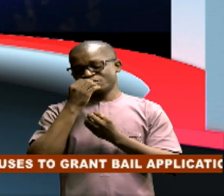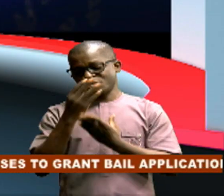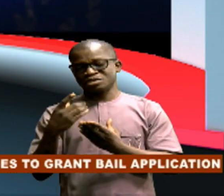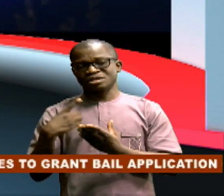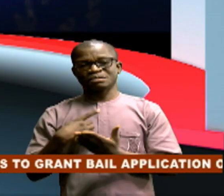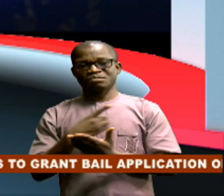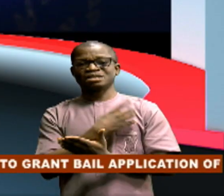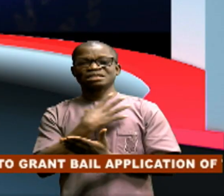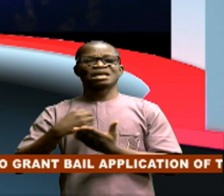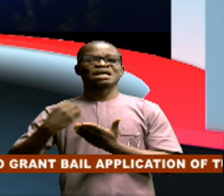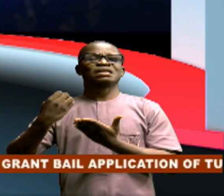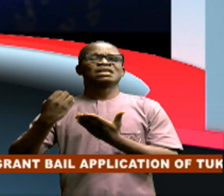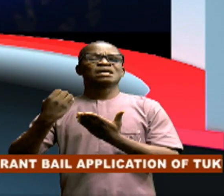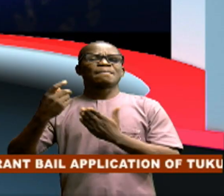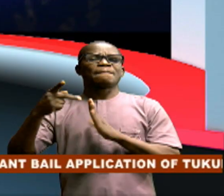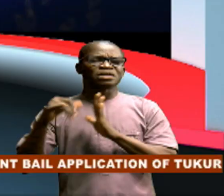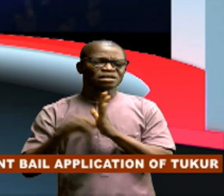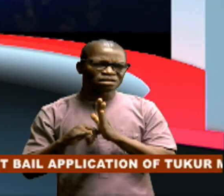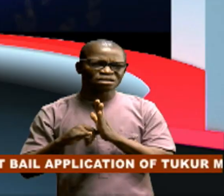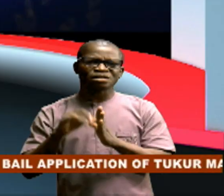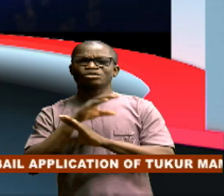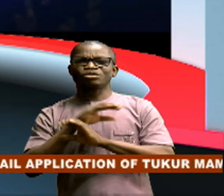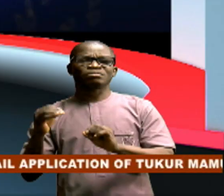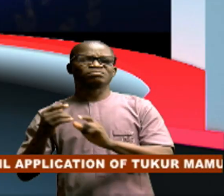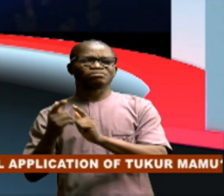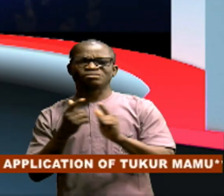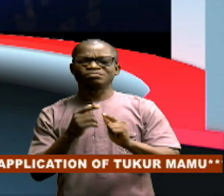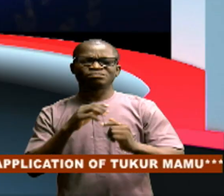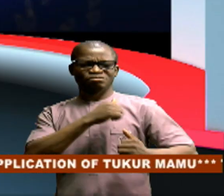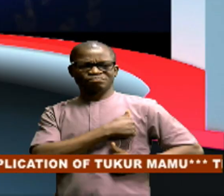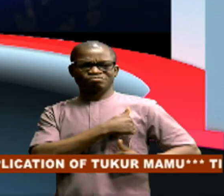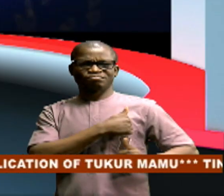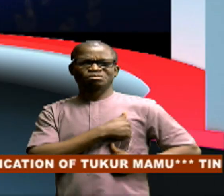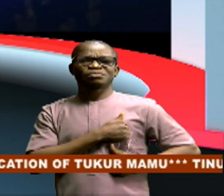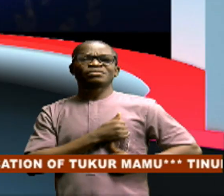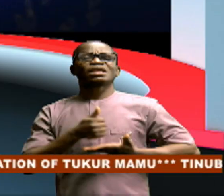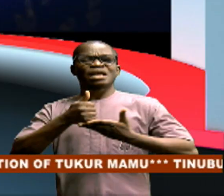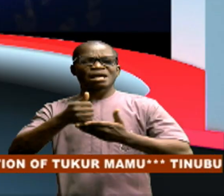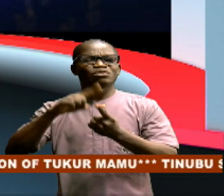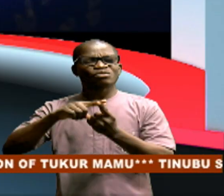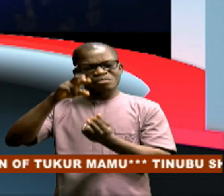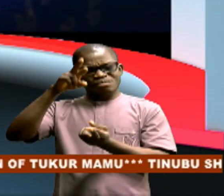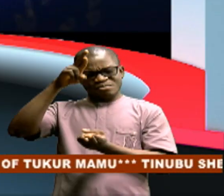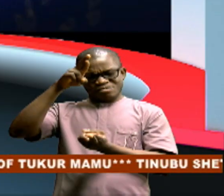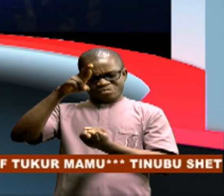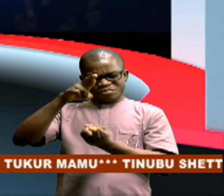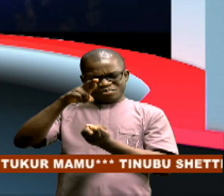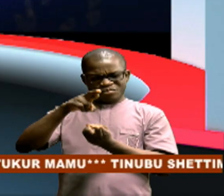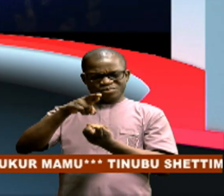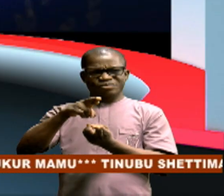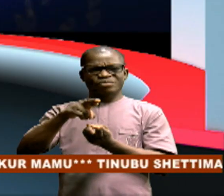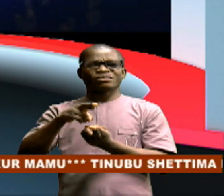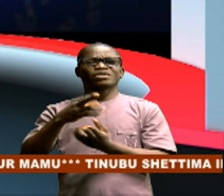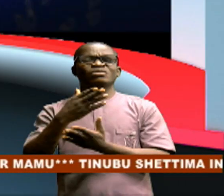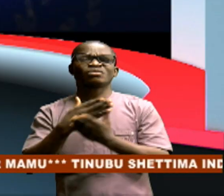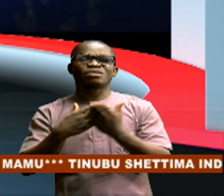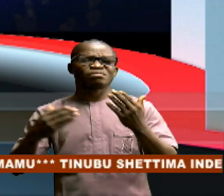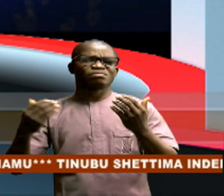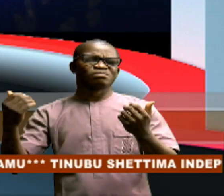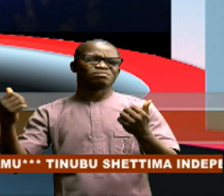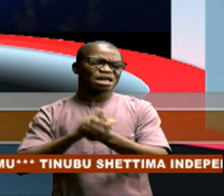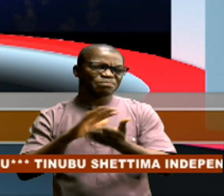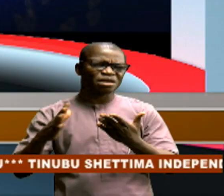economic operations, non-kinetic military operations help to minimize collateral damage and